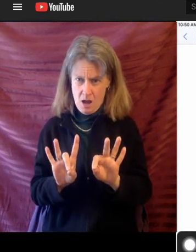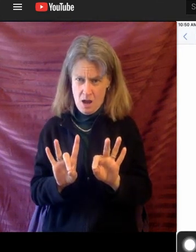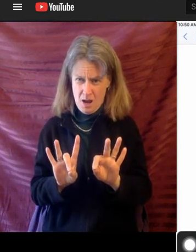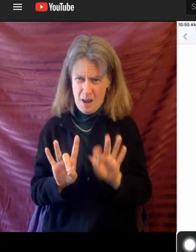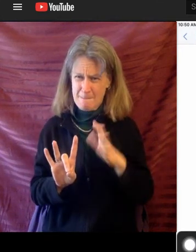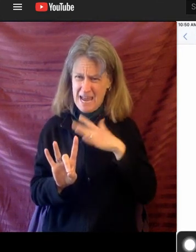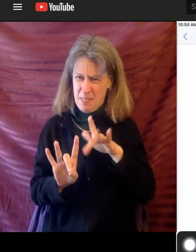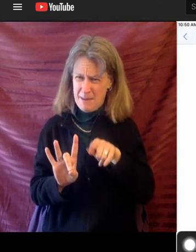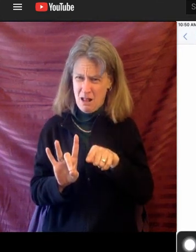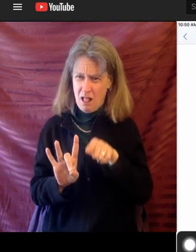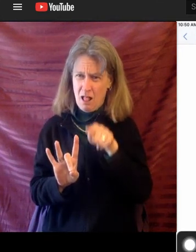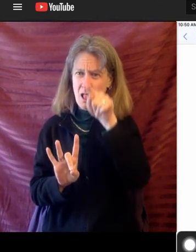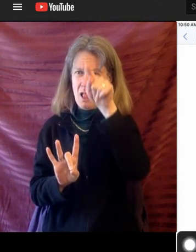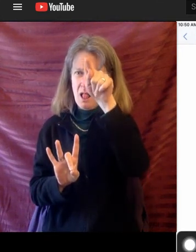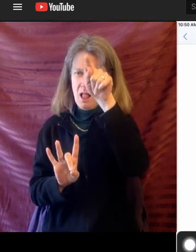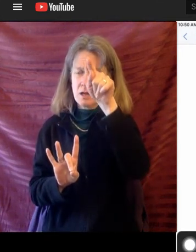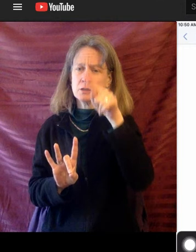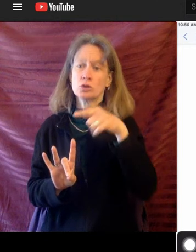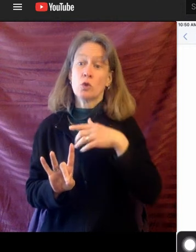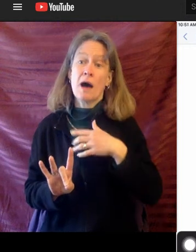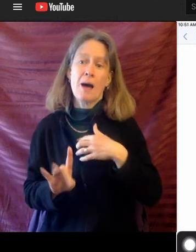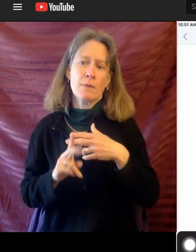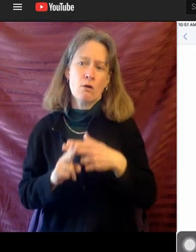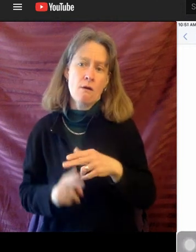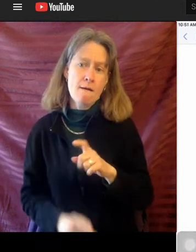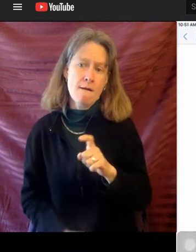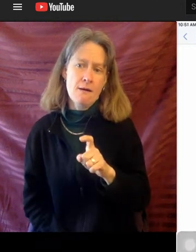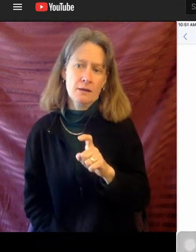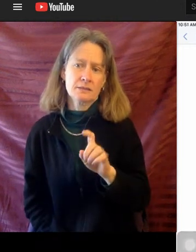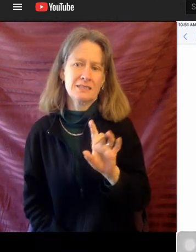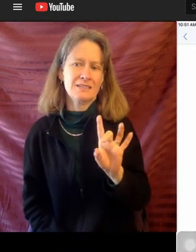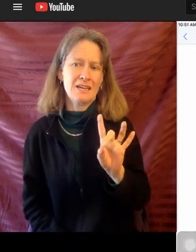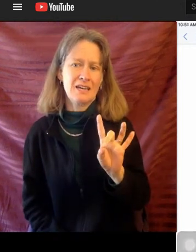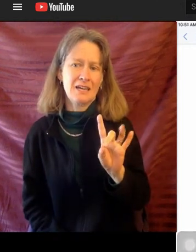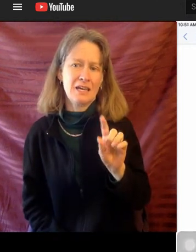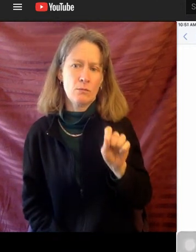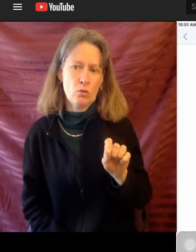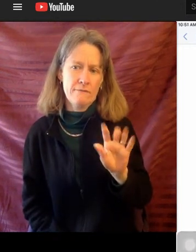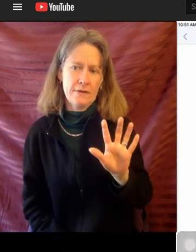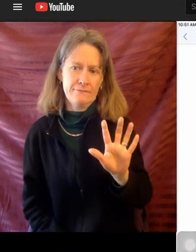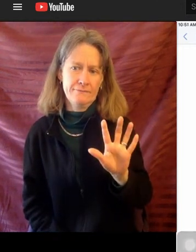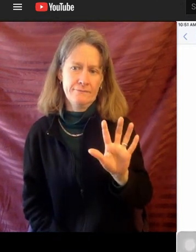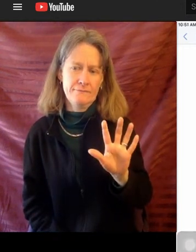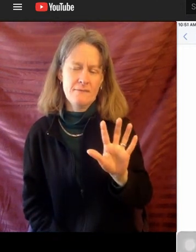to say my x is 8.5.